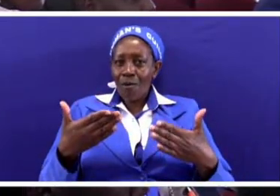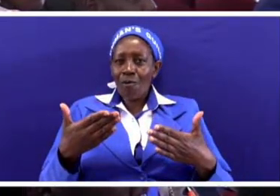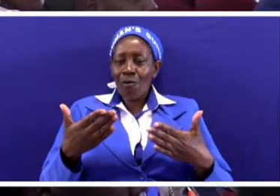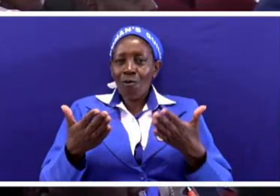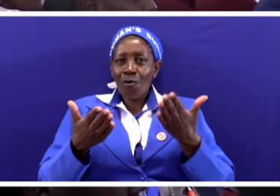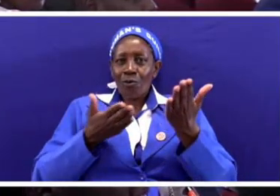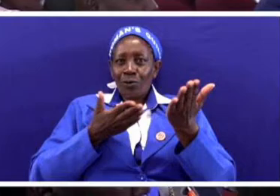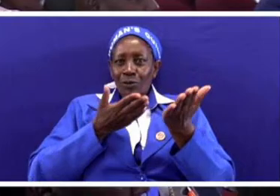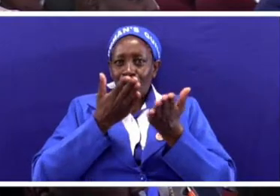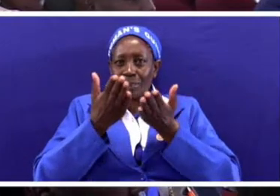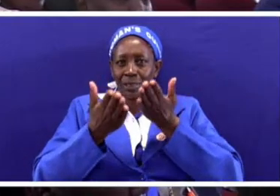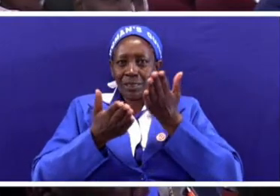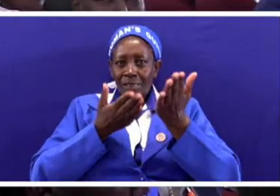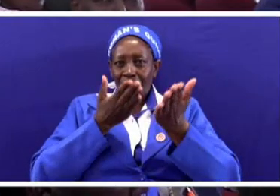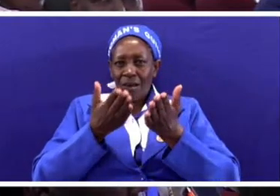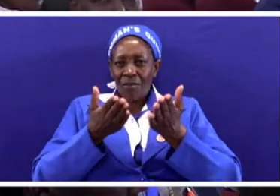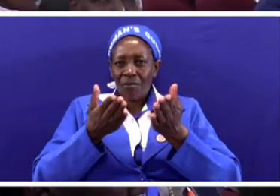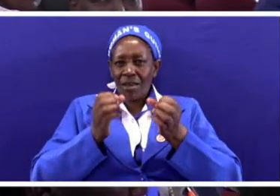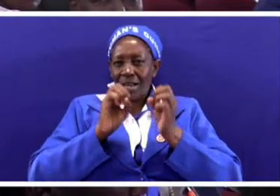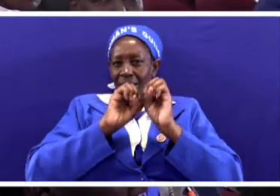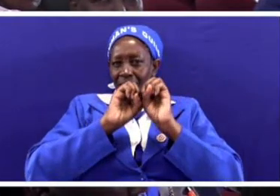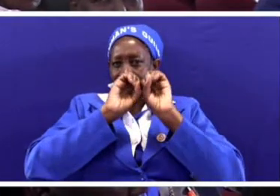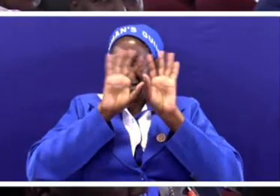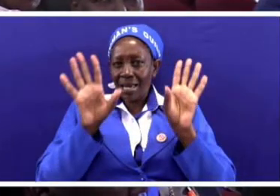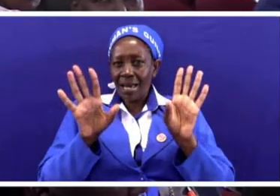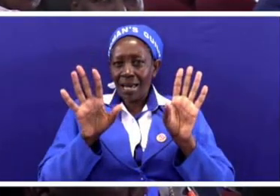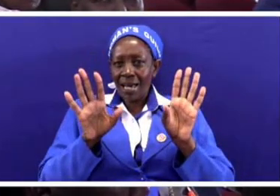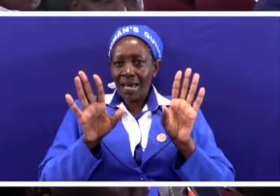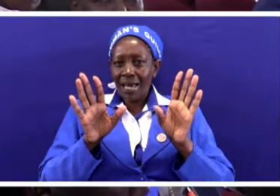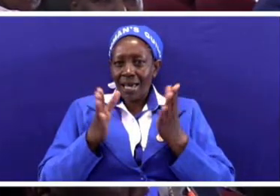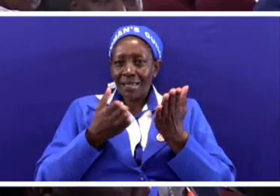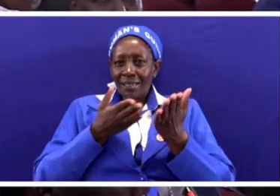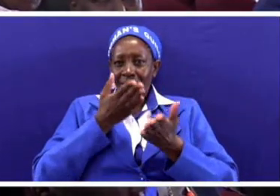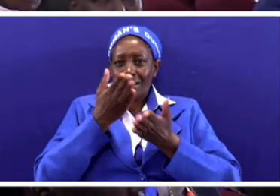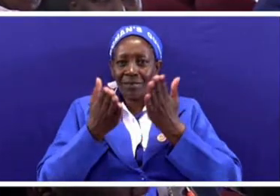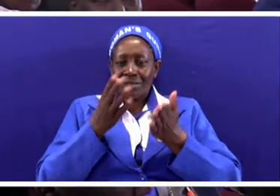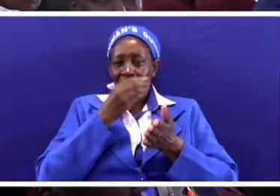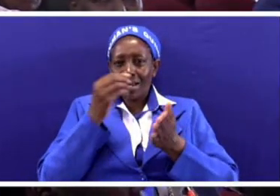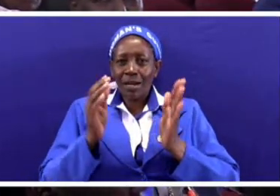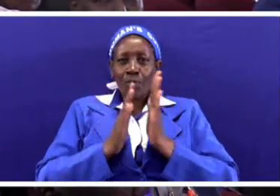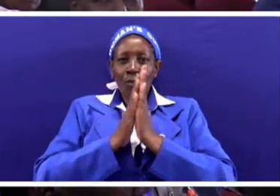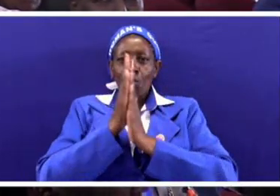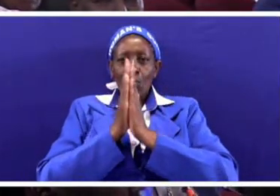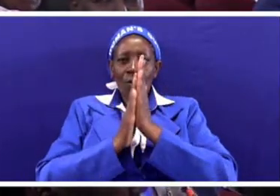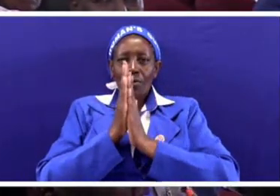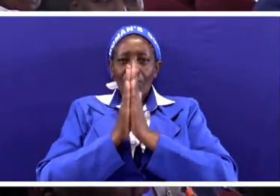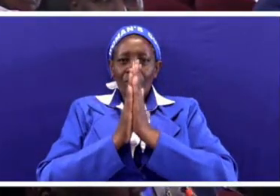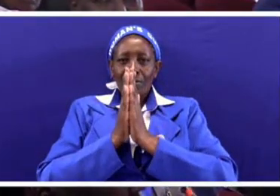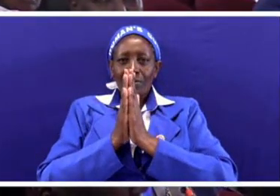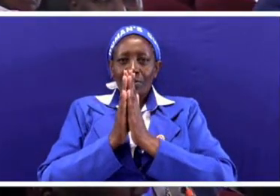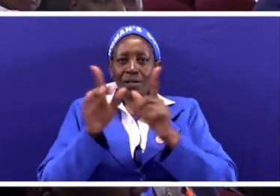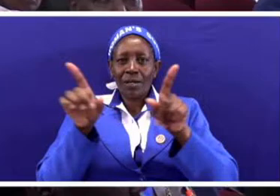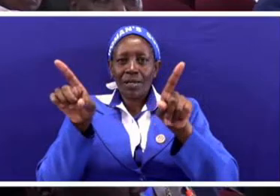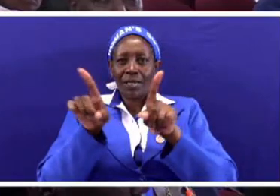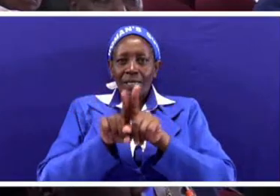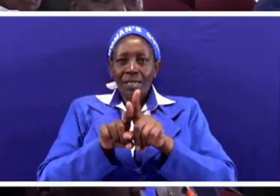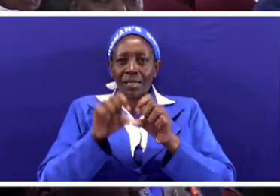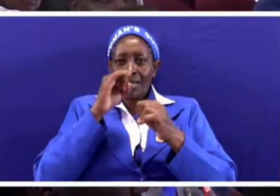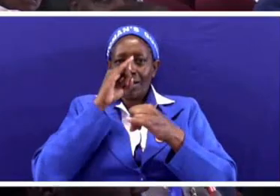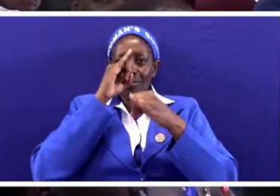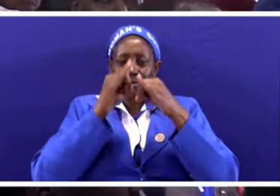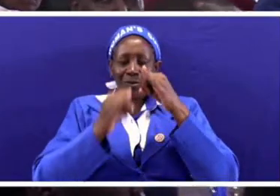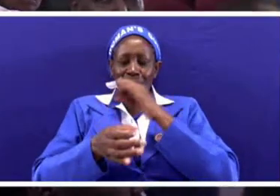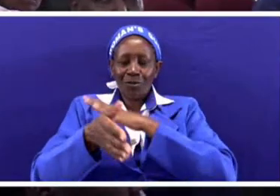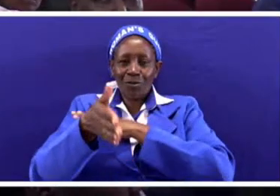was very, very clear, the service and the motivation. Because as I conclude, our God is